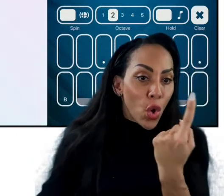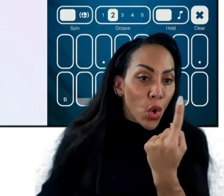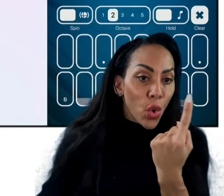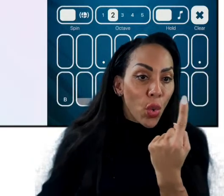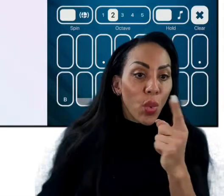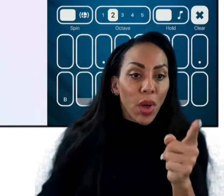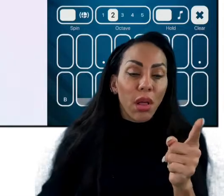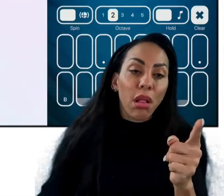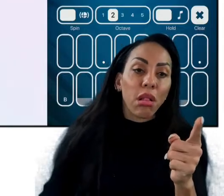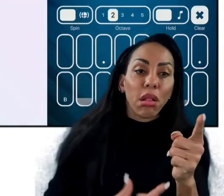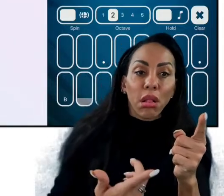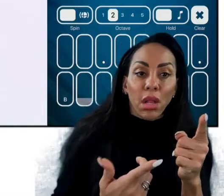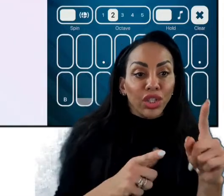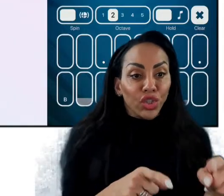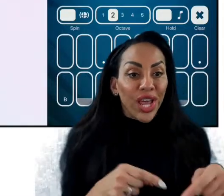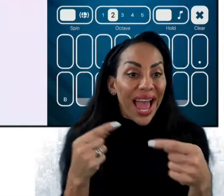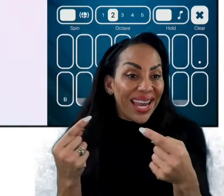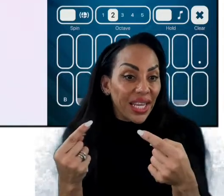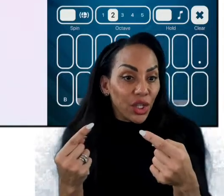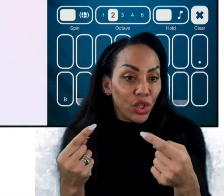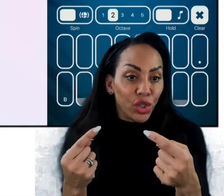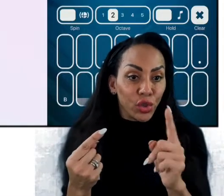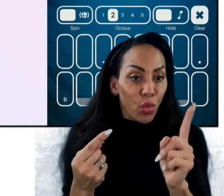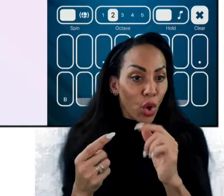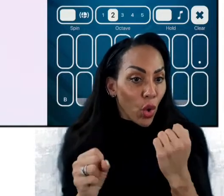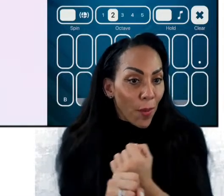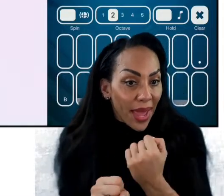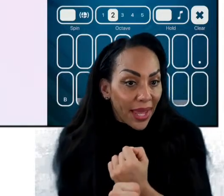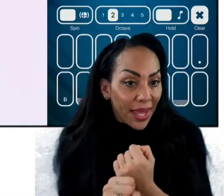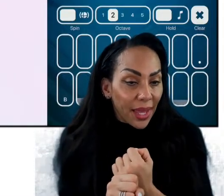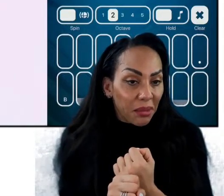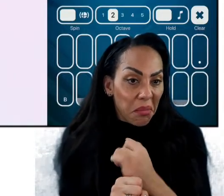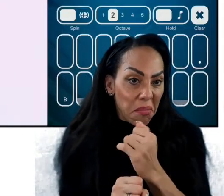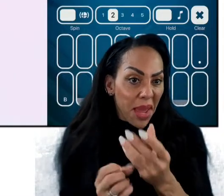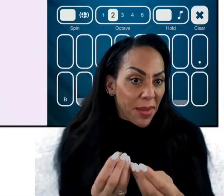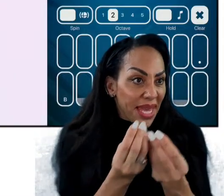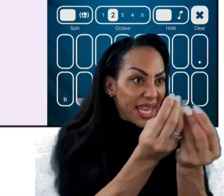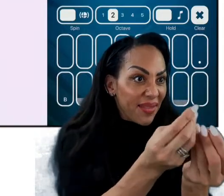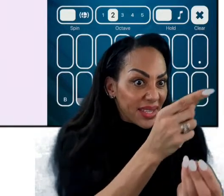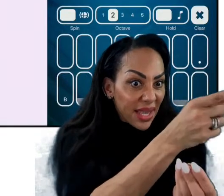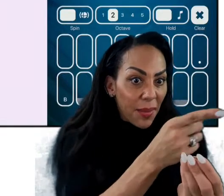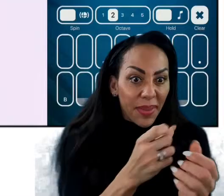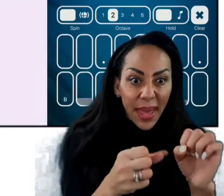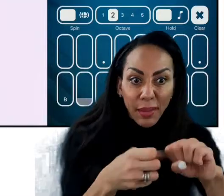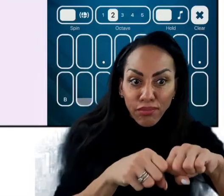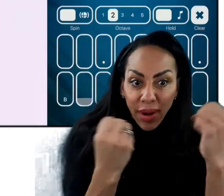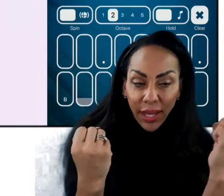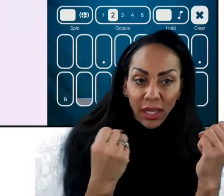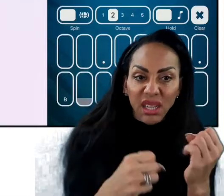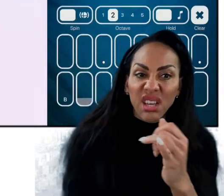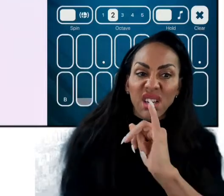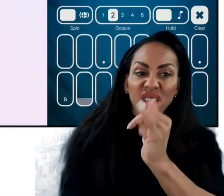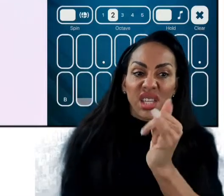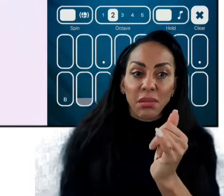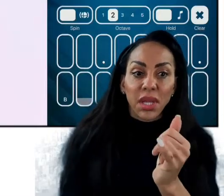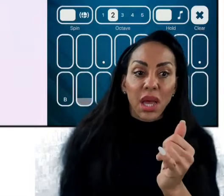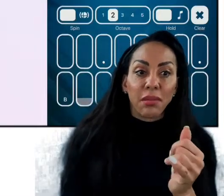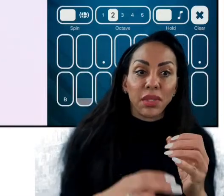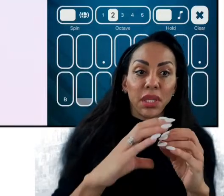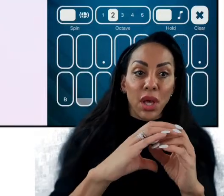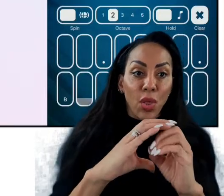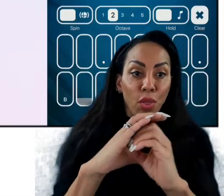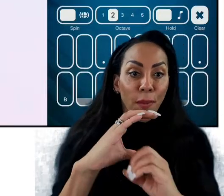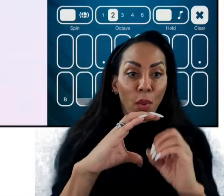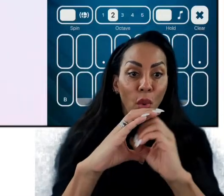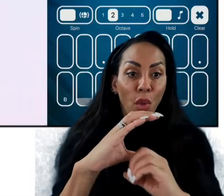making, get them to break stuff, right, basically. We had some instances where the ball would just leave the orb, the space orb would just